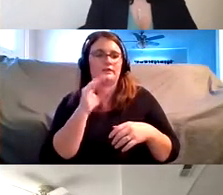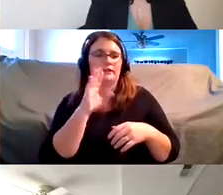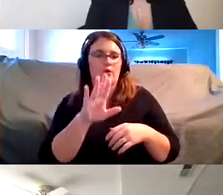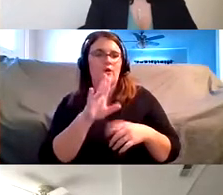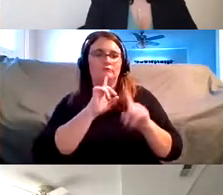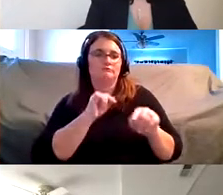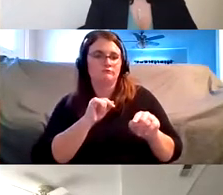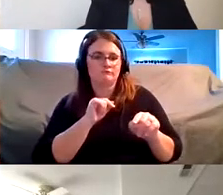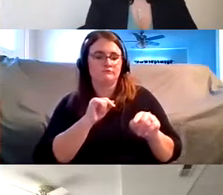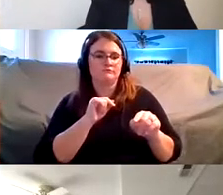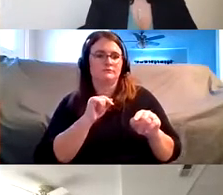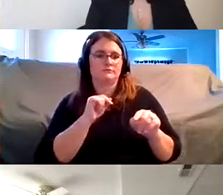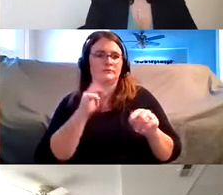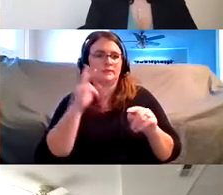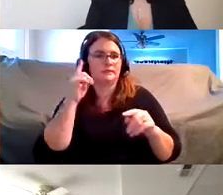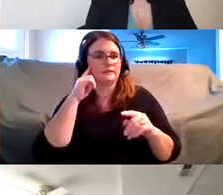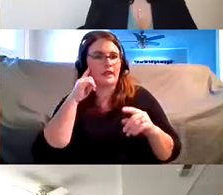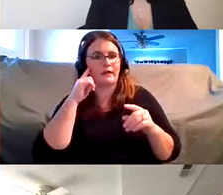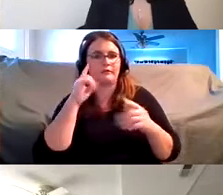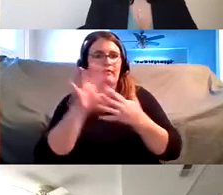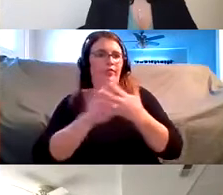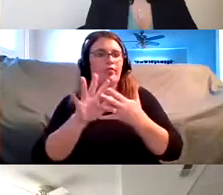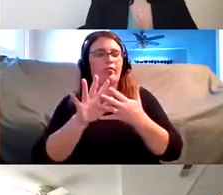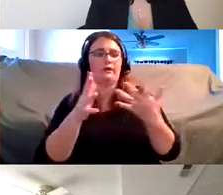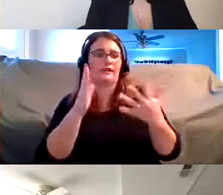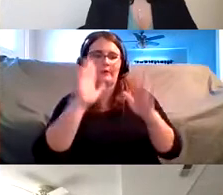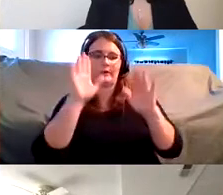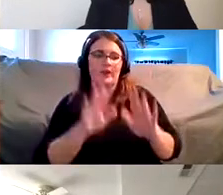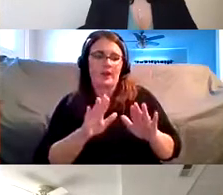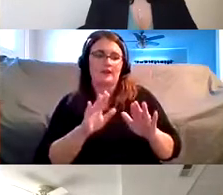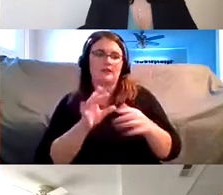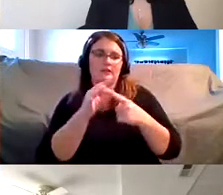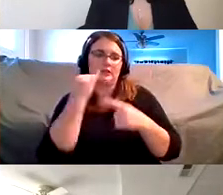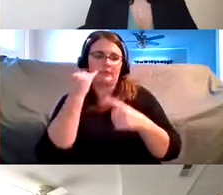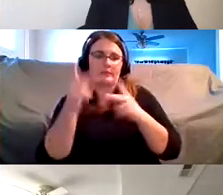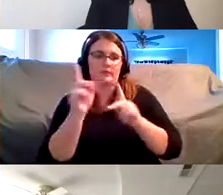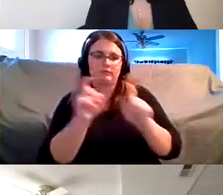be great. Sounds good. I'll do that. Thank you so much. And then, so last but